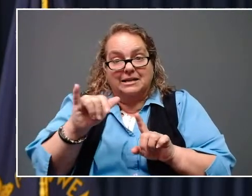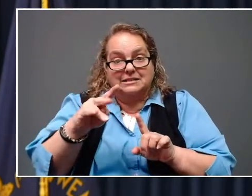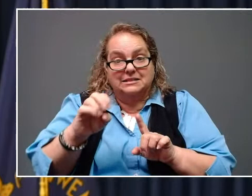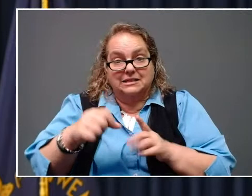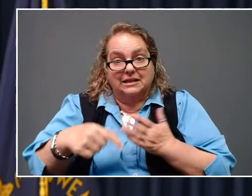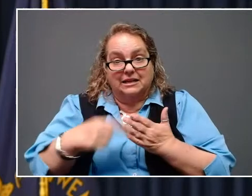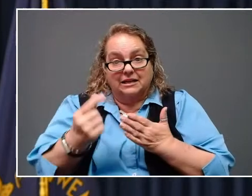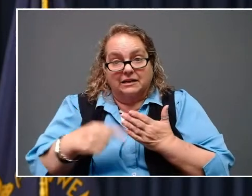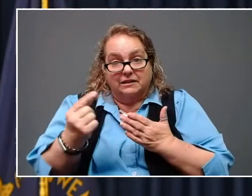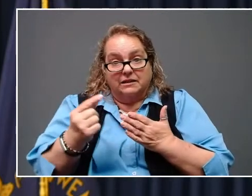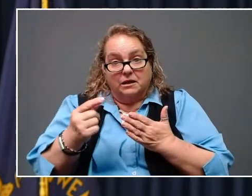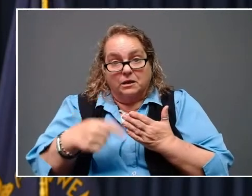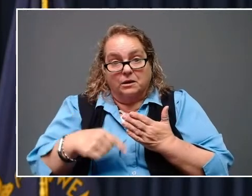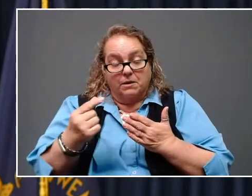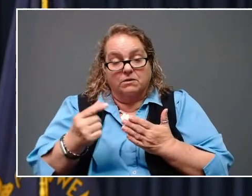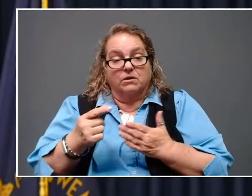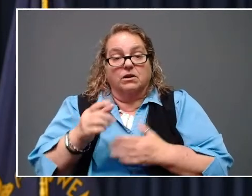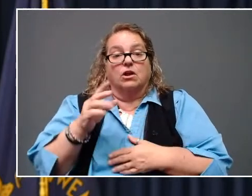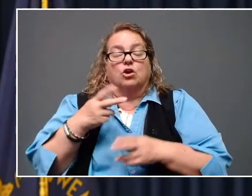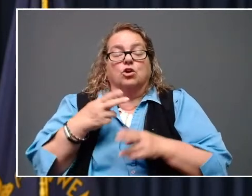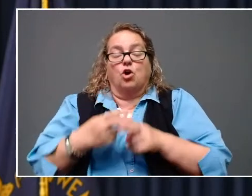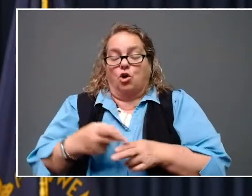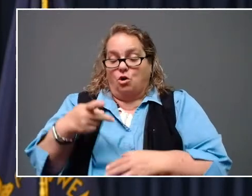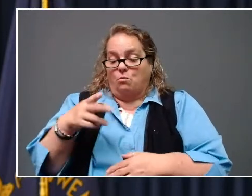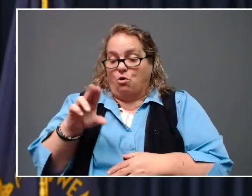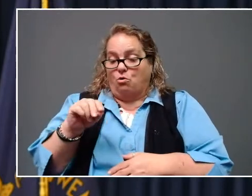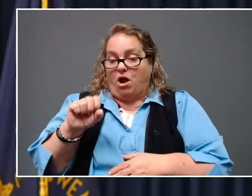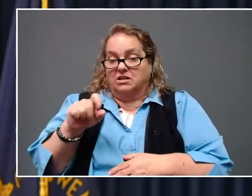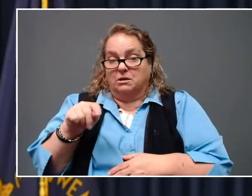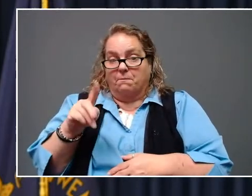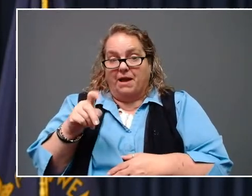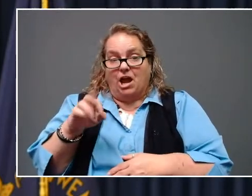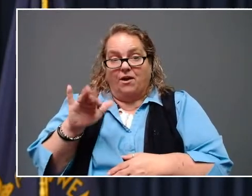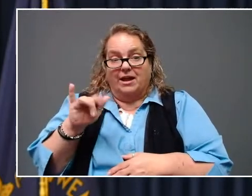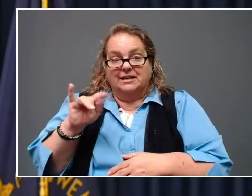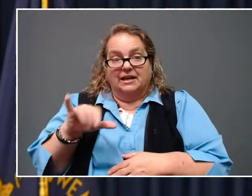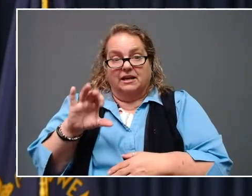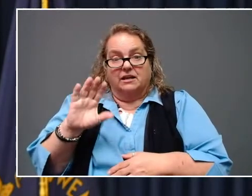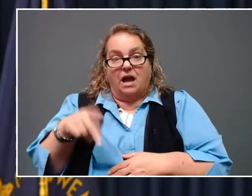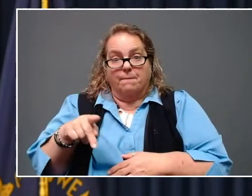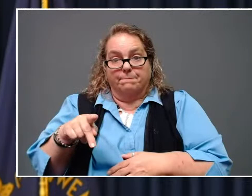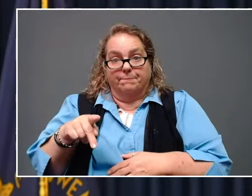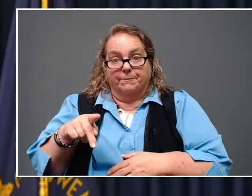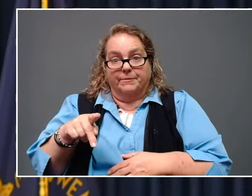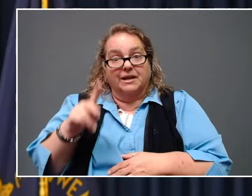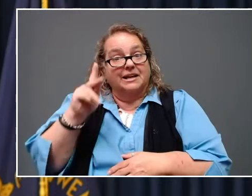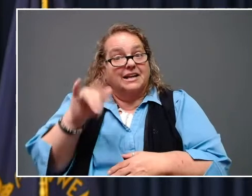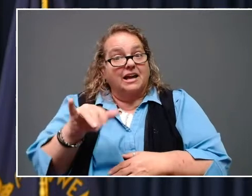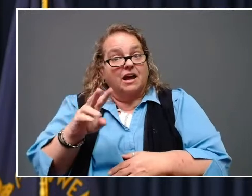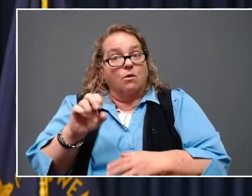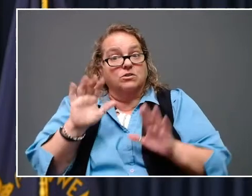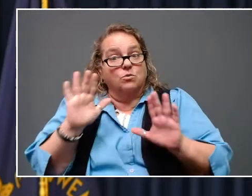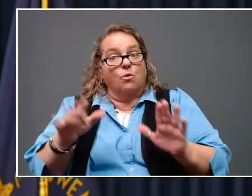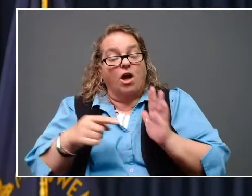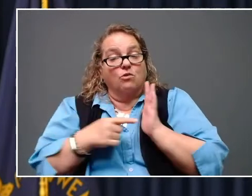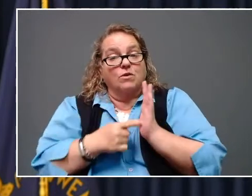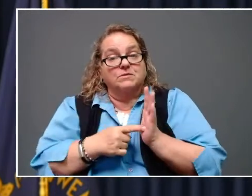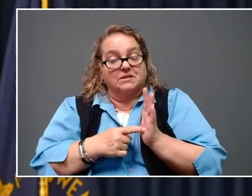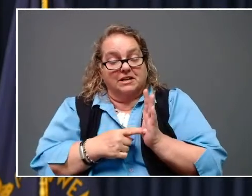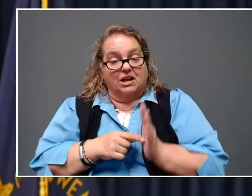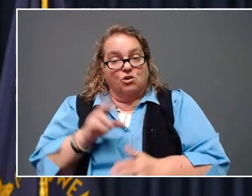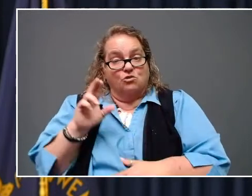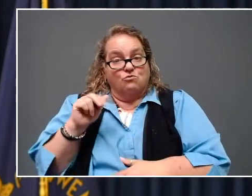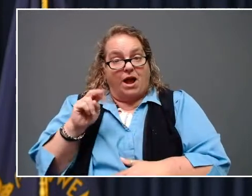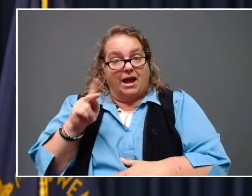the Prosperity Cup. Kentucky was well represented. Kentucky ranks 6th in this year's